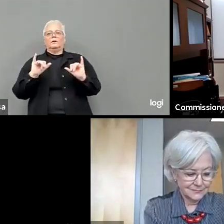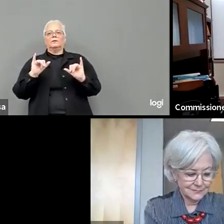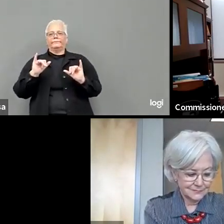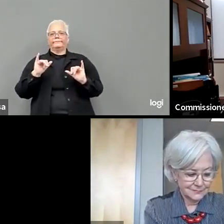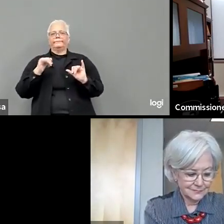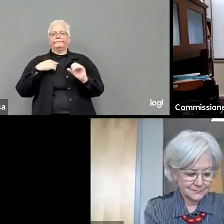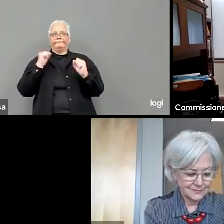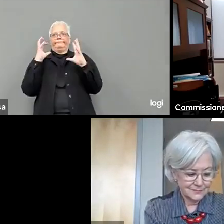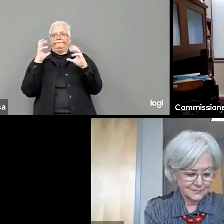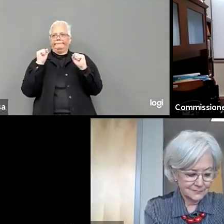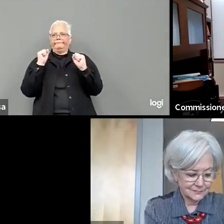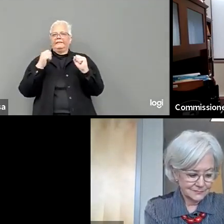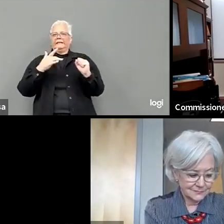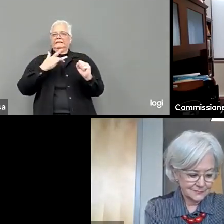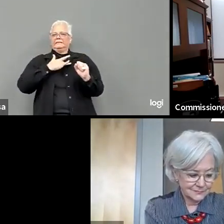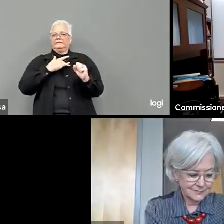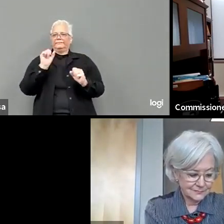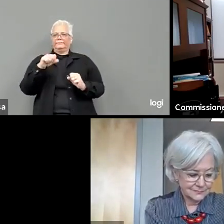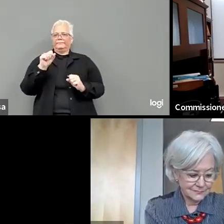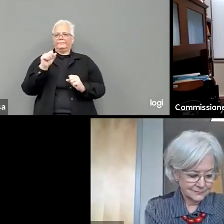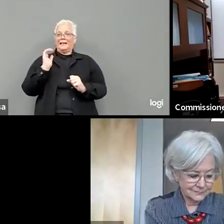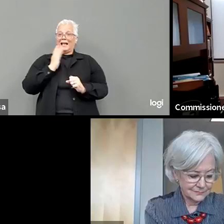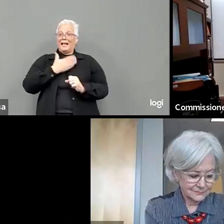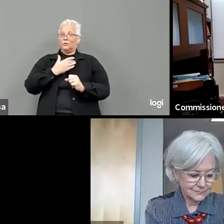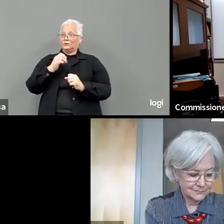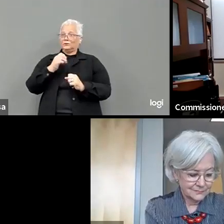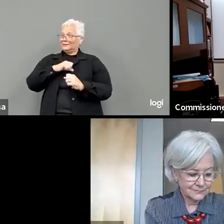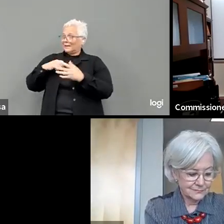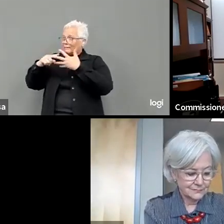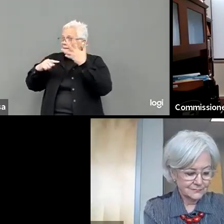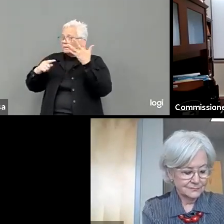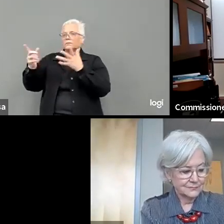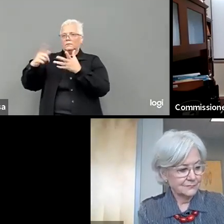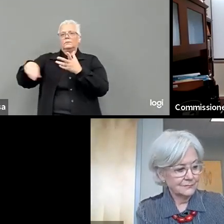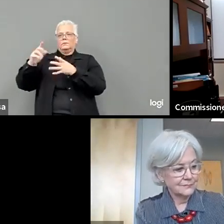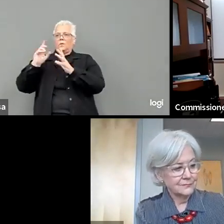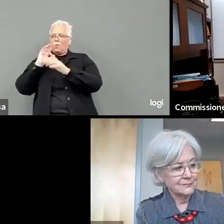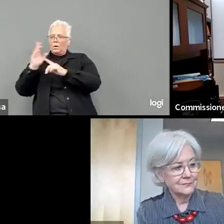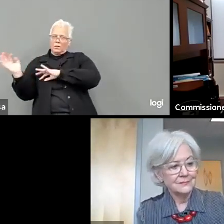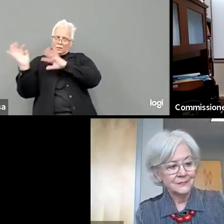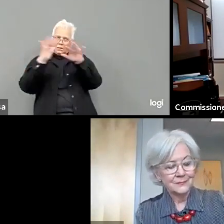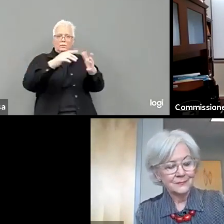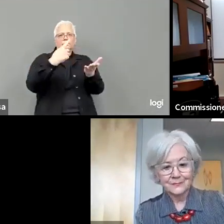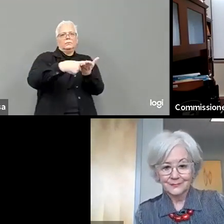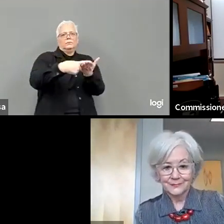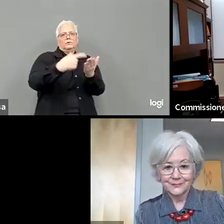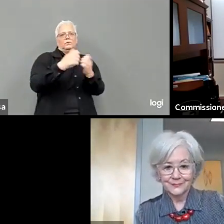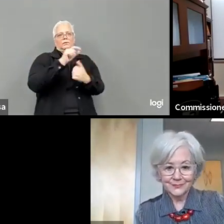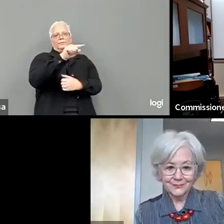concluded. Our staff have been to the church, have talked with Guts officials, and are working with them as we speak.